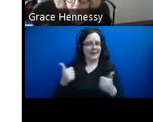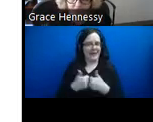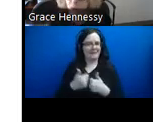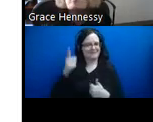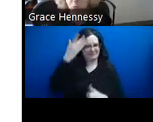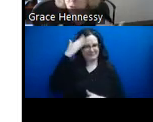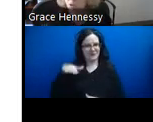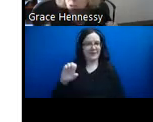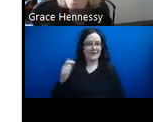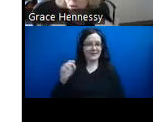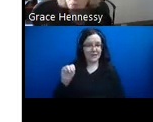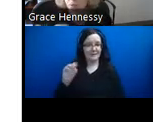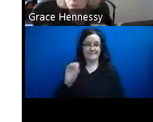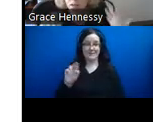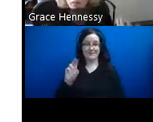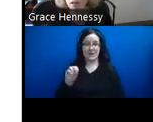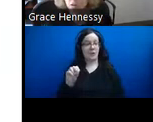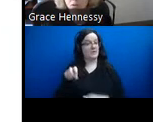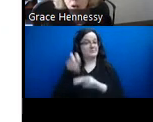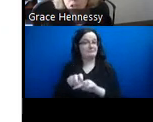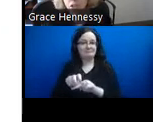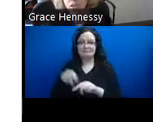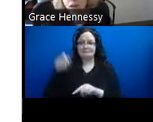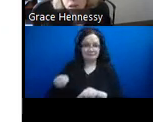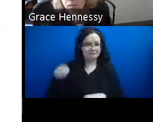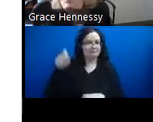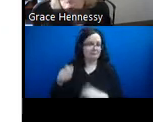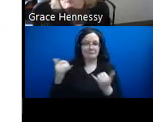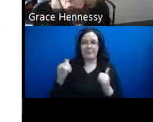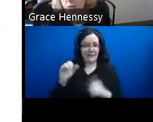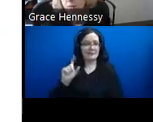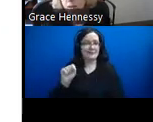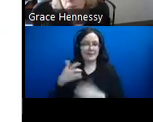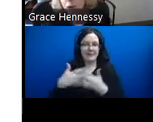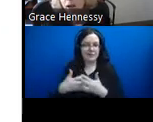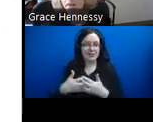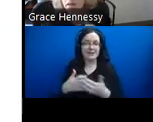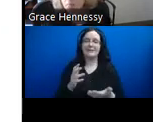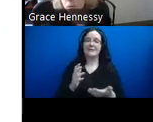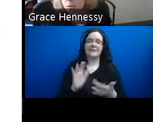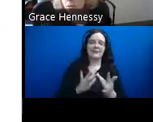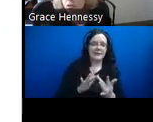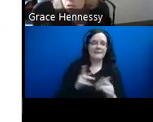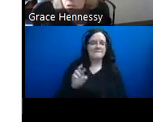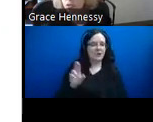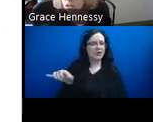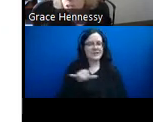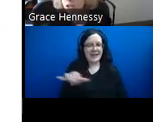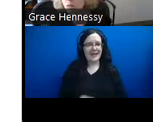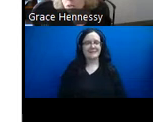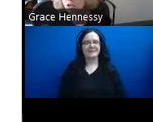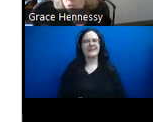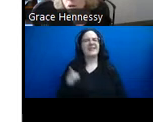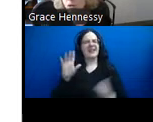in casinos, people just continue to play. Slot machines, video poker is the same. And they compare them to